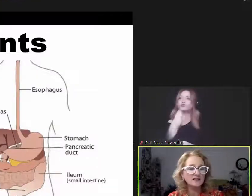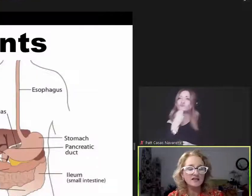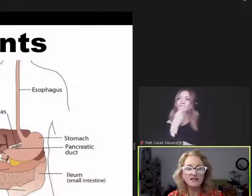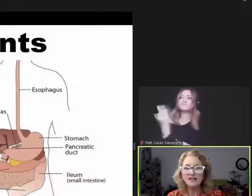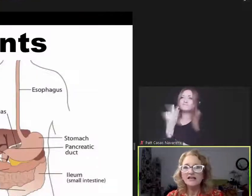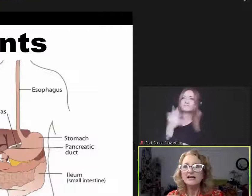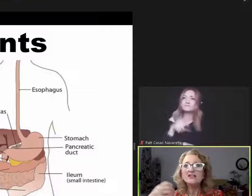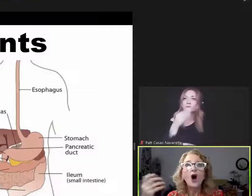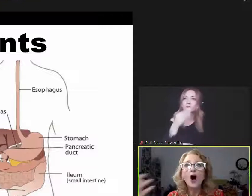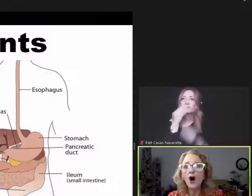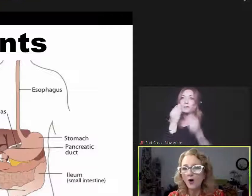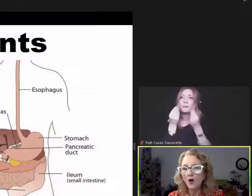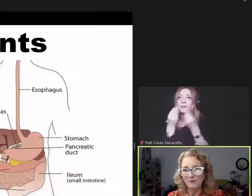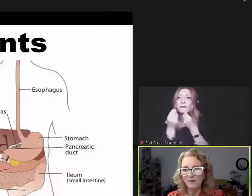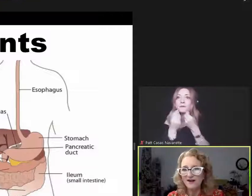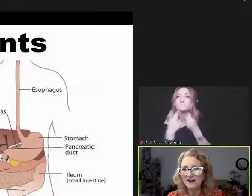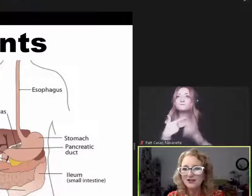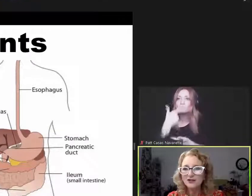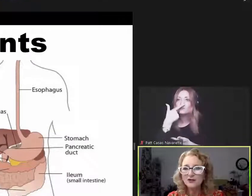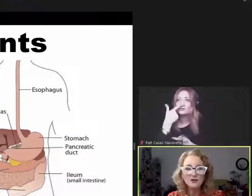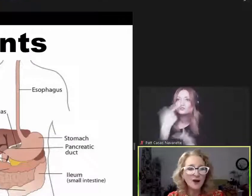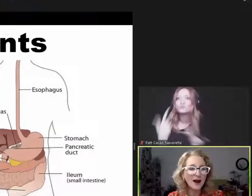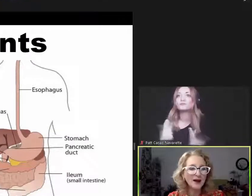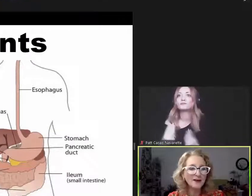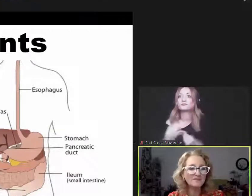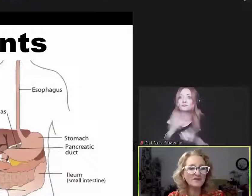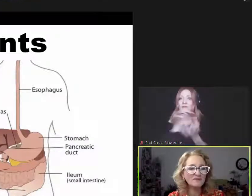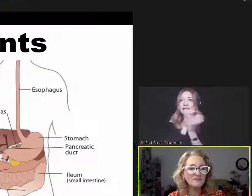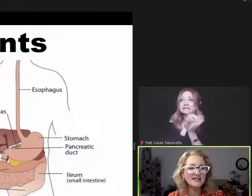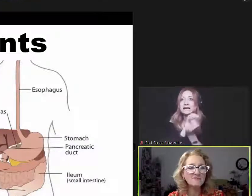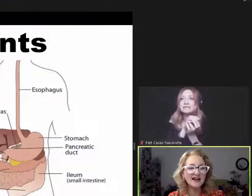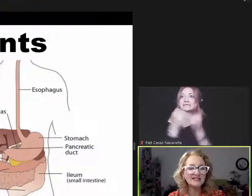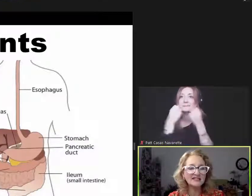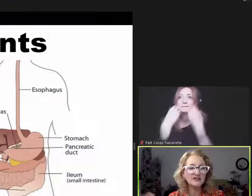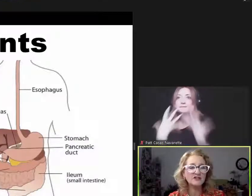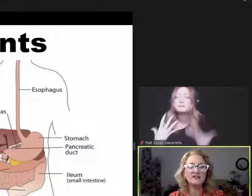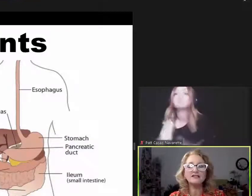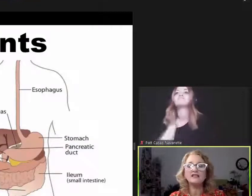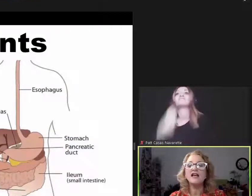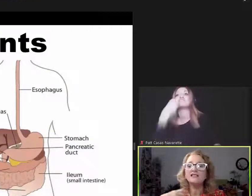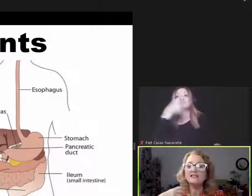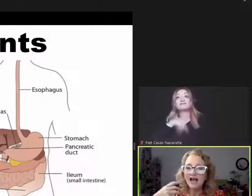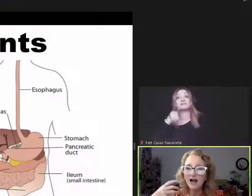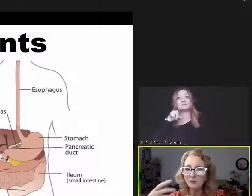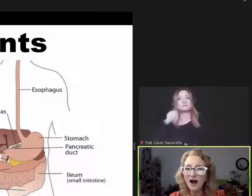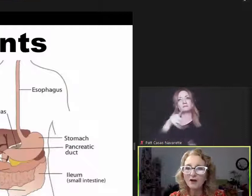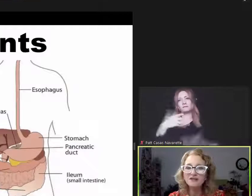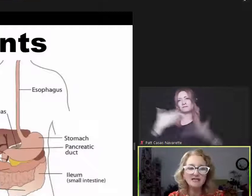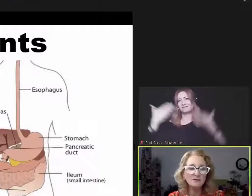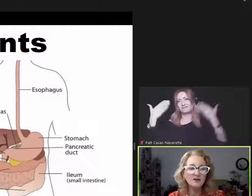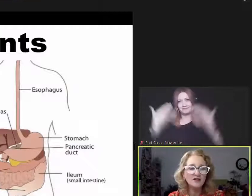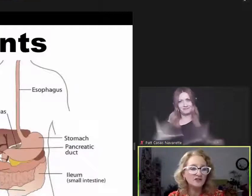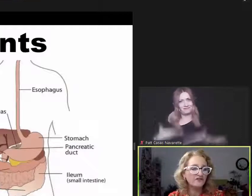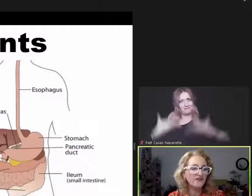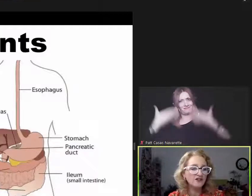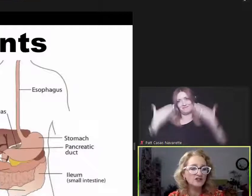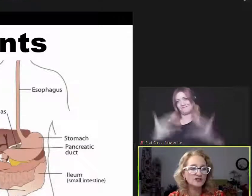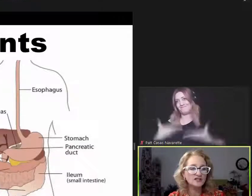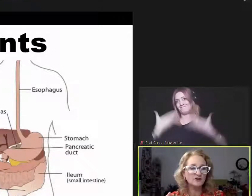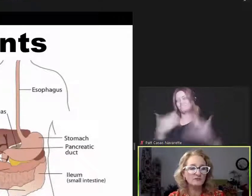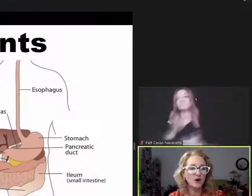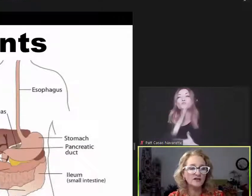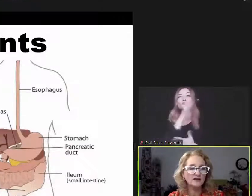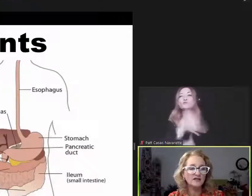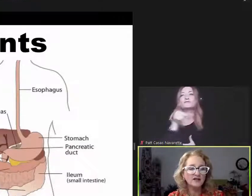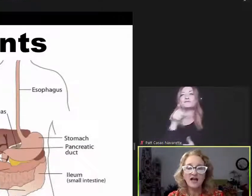is home to many bacteria to help upkeep the functions